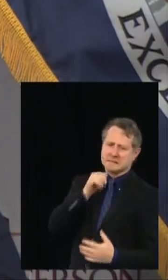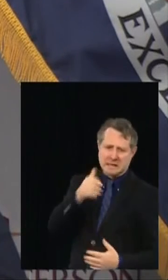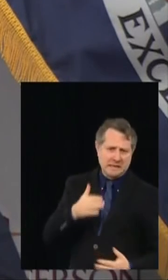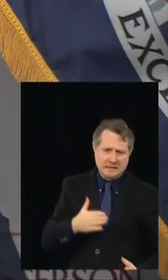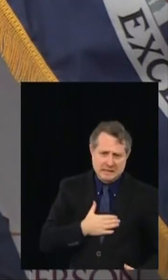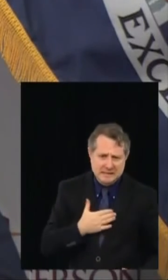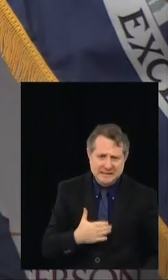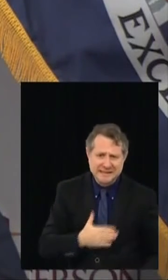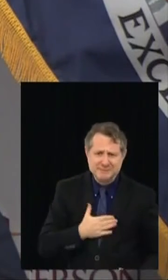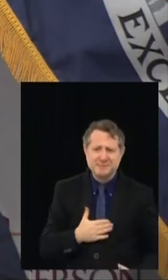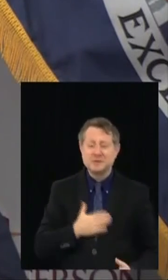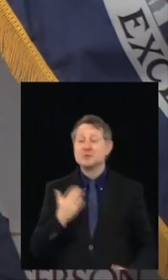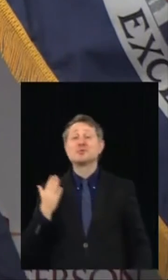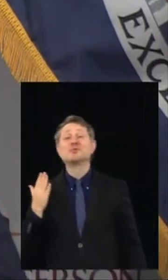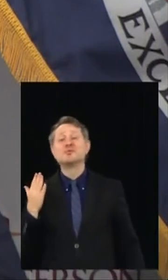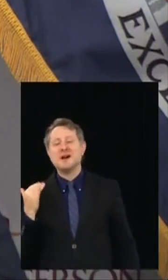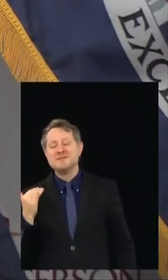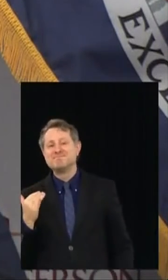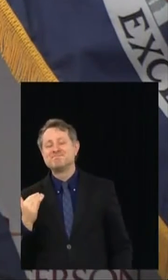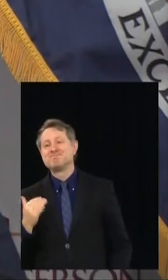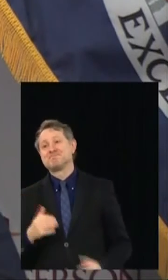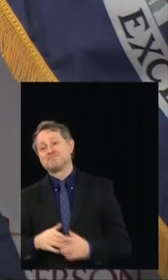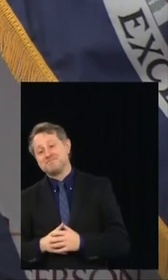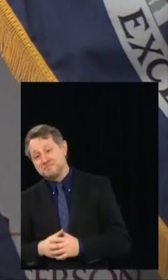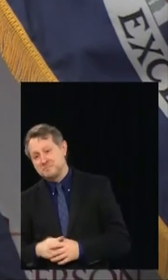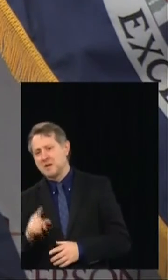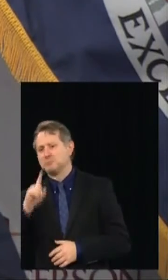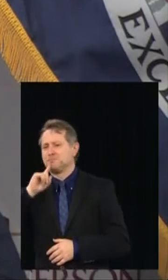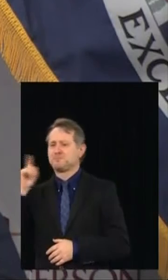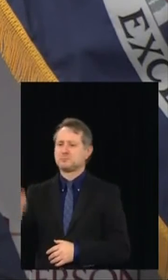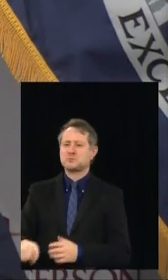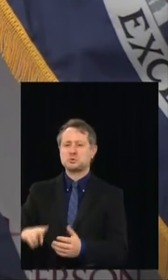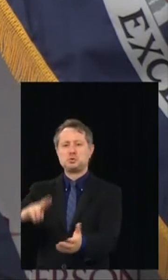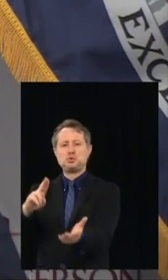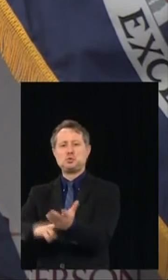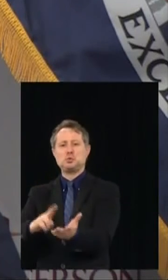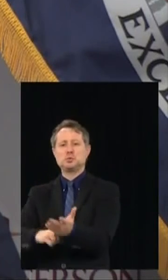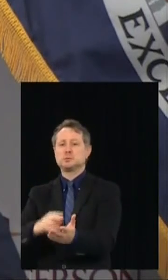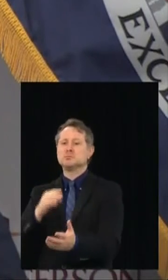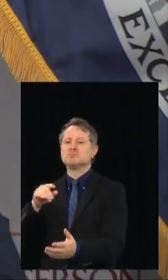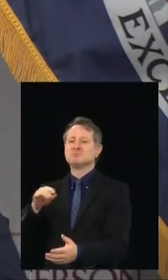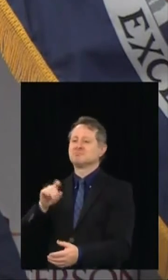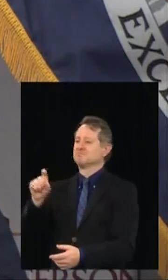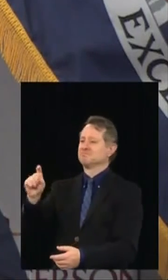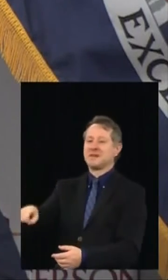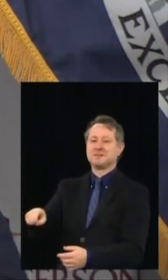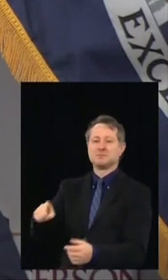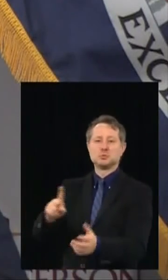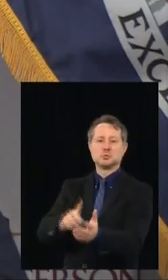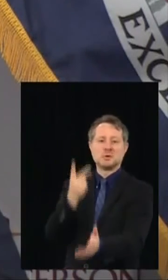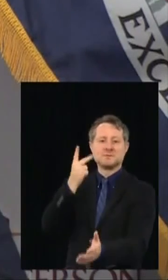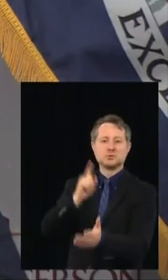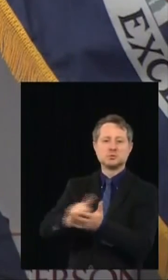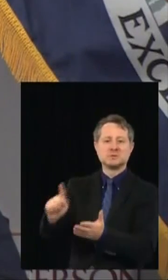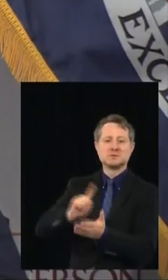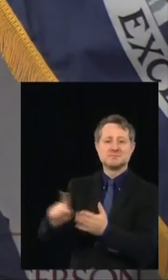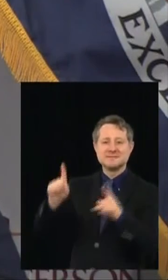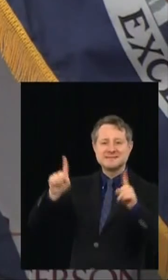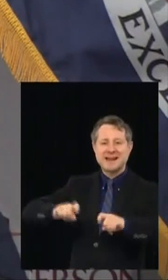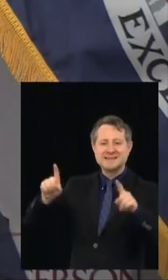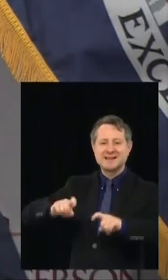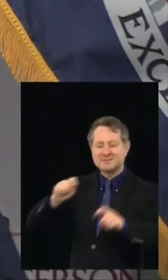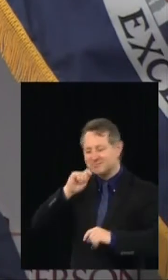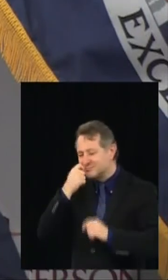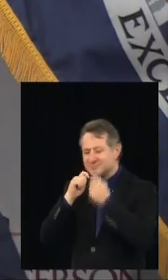that we said nursing home staff has to be tested twice a week. This is